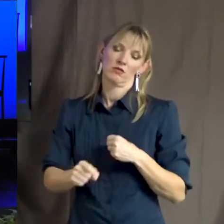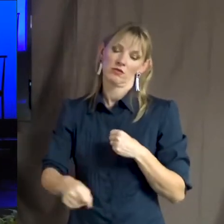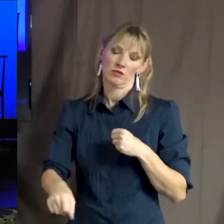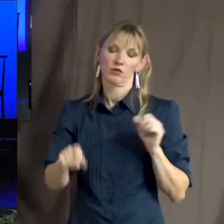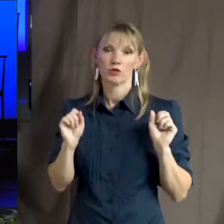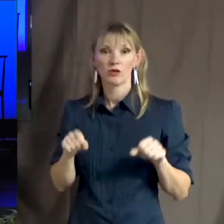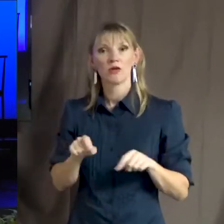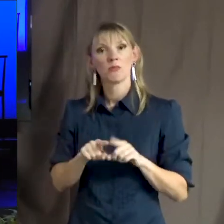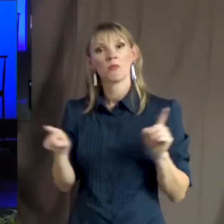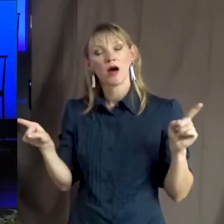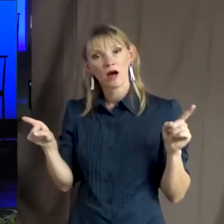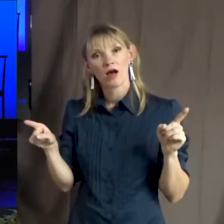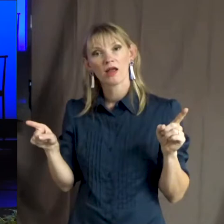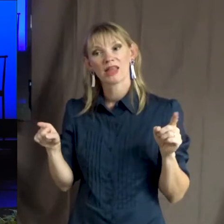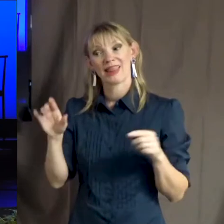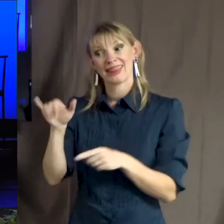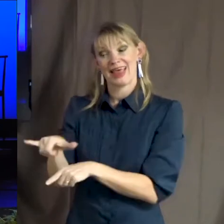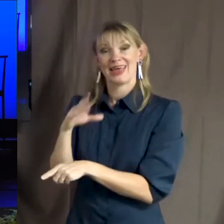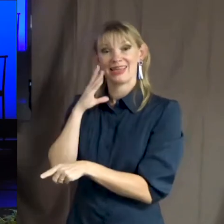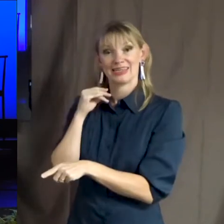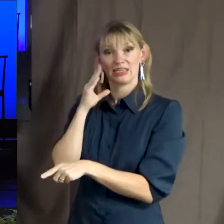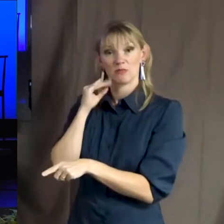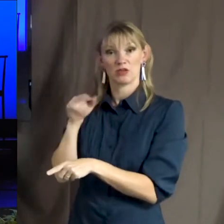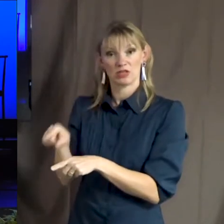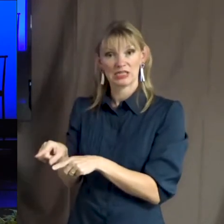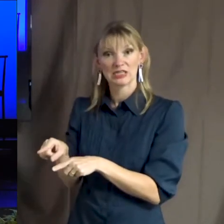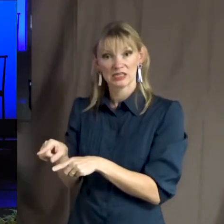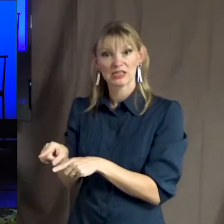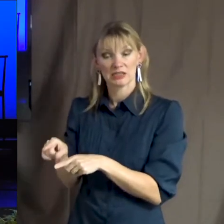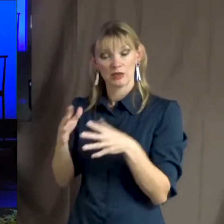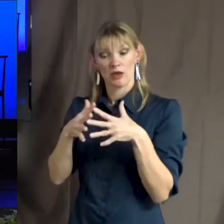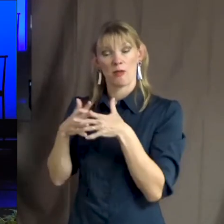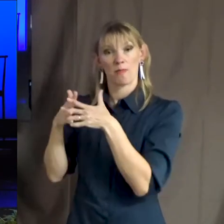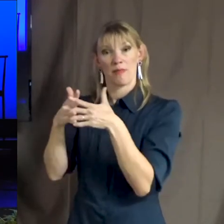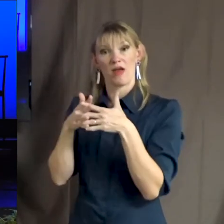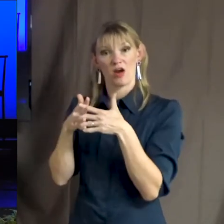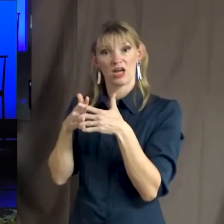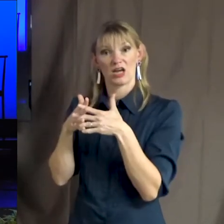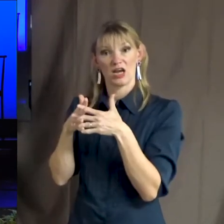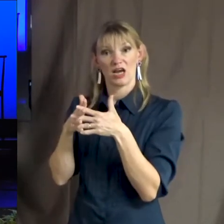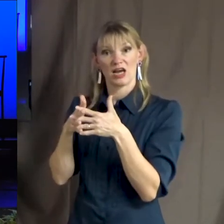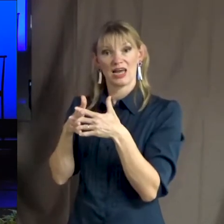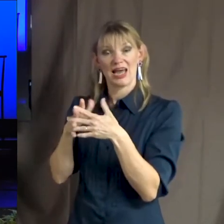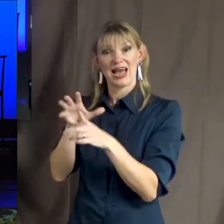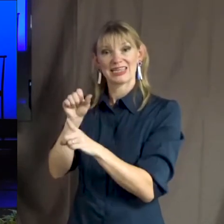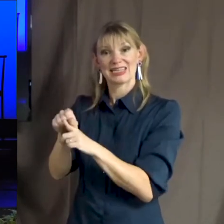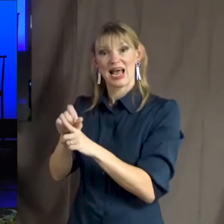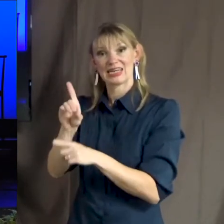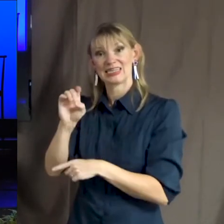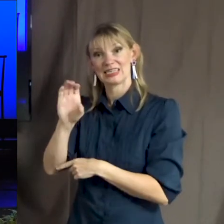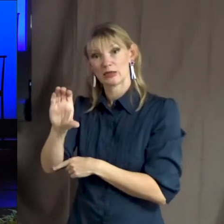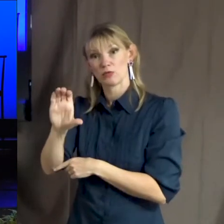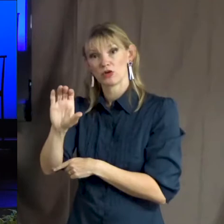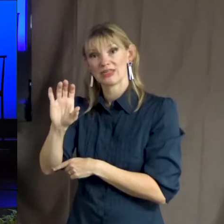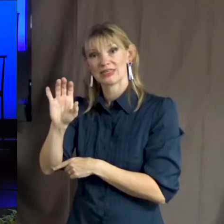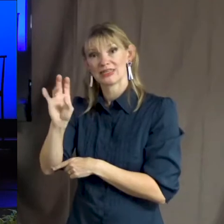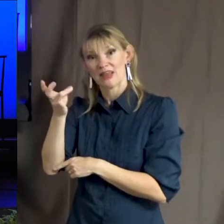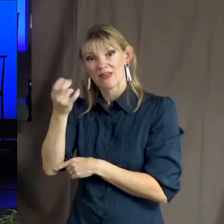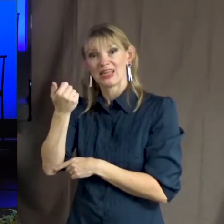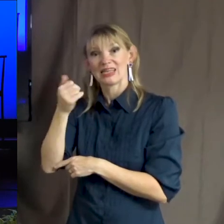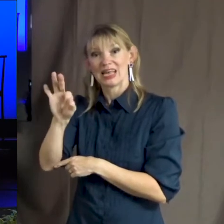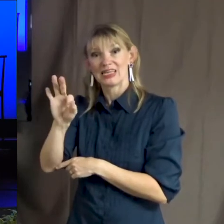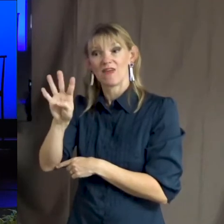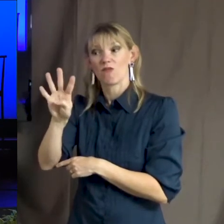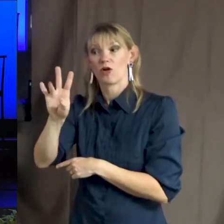through that experience, when America was attacked on December 7th, 1941, at least